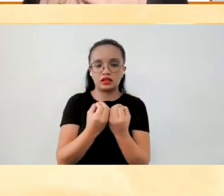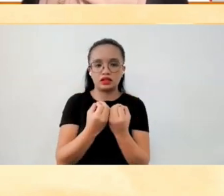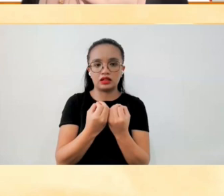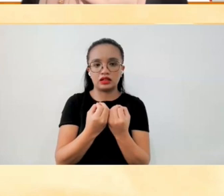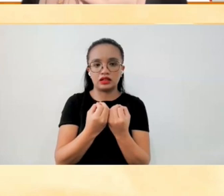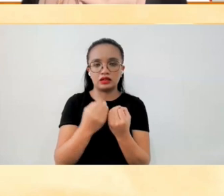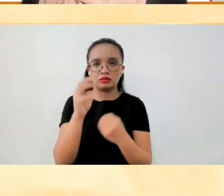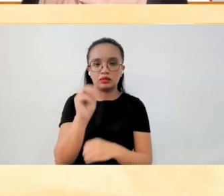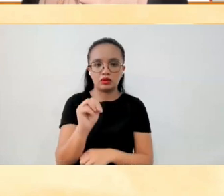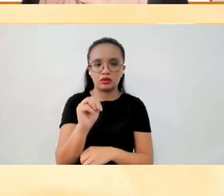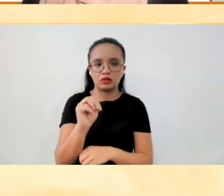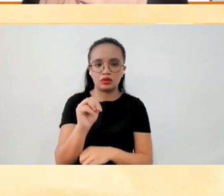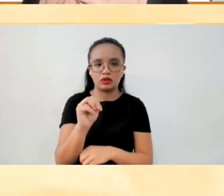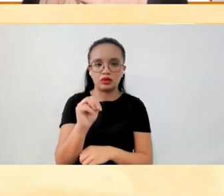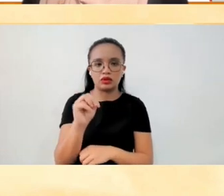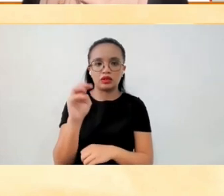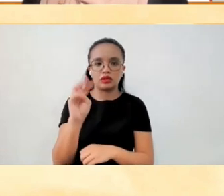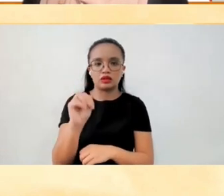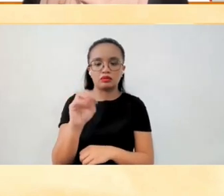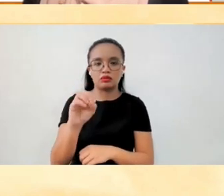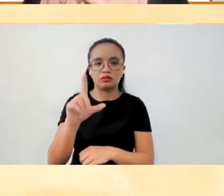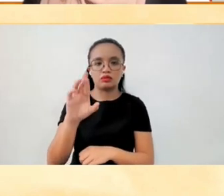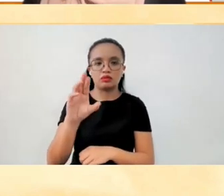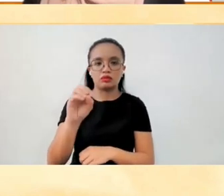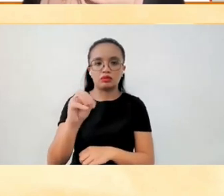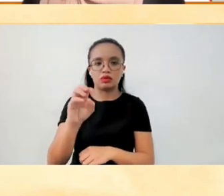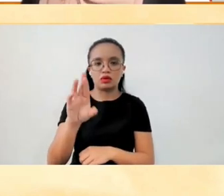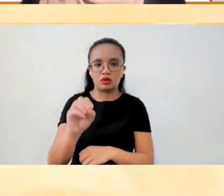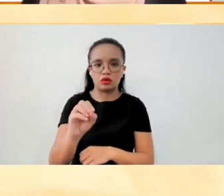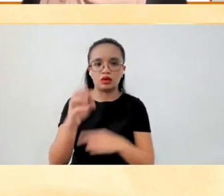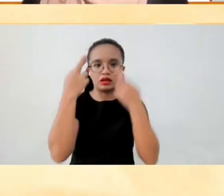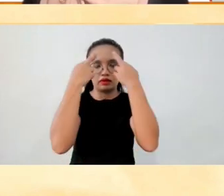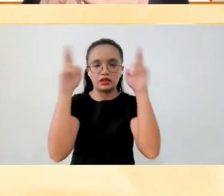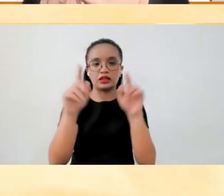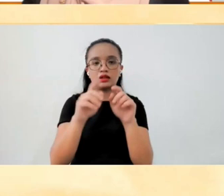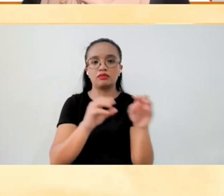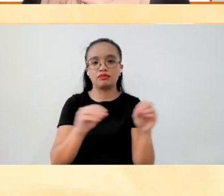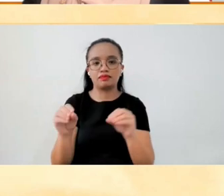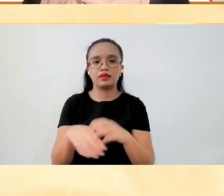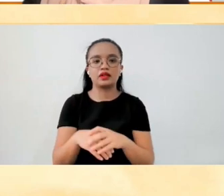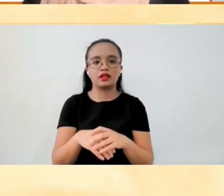Movement and the growing momentum for Moro nationalism. The